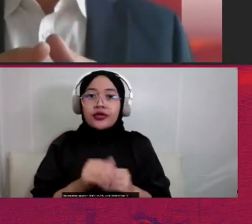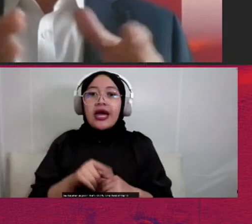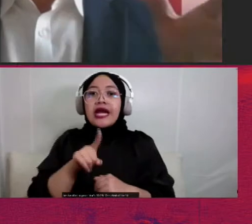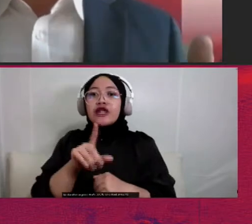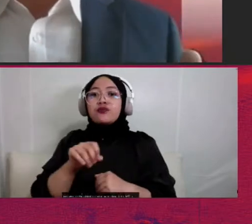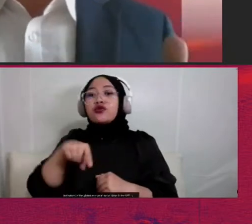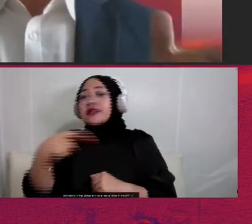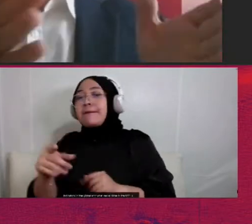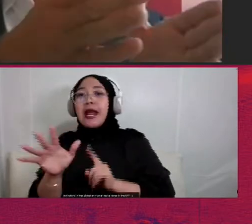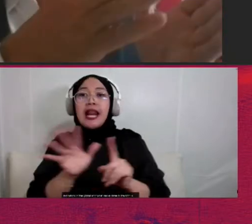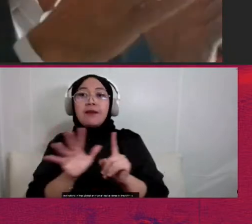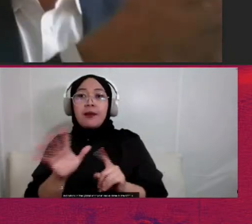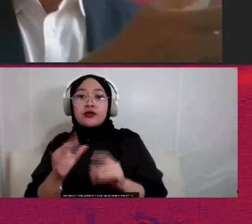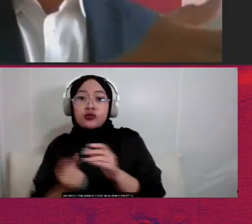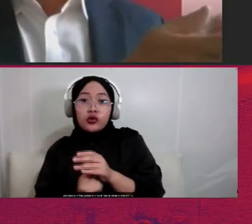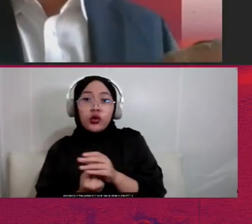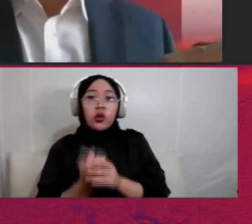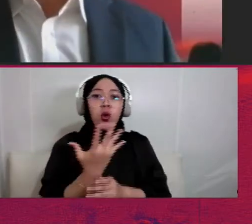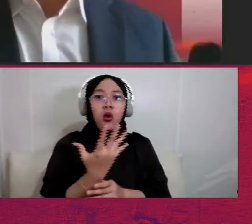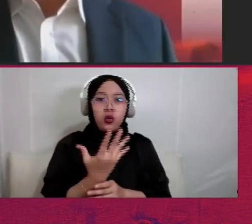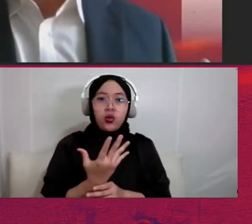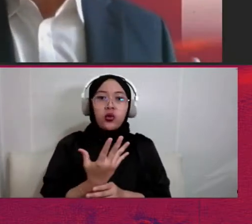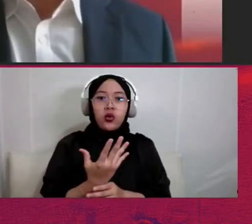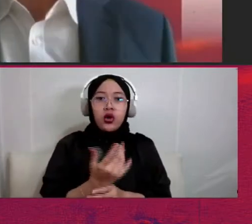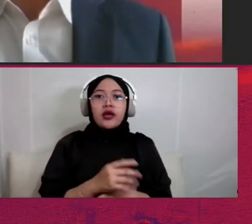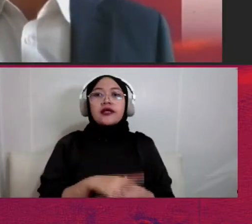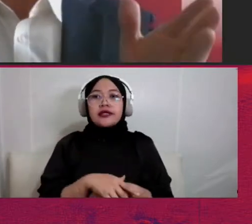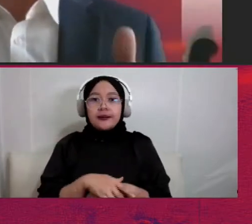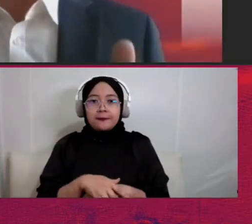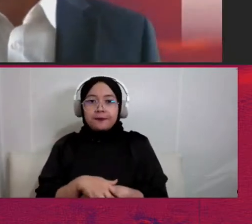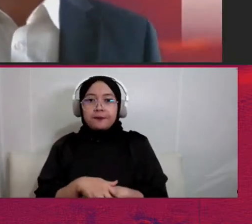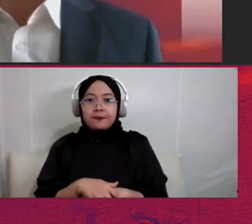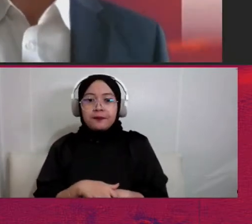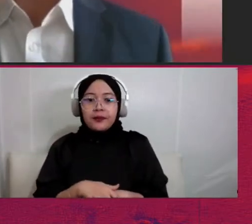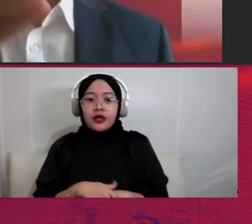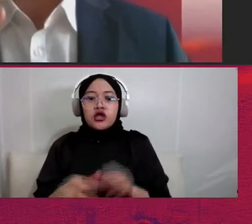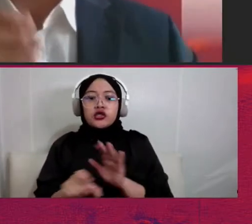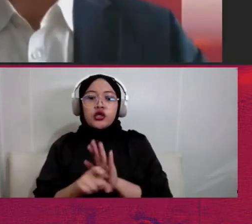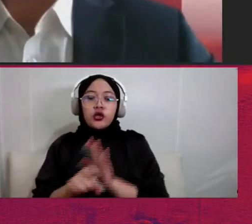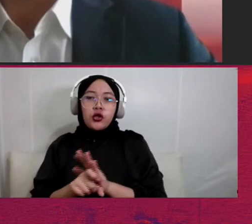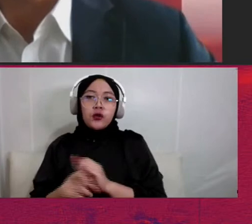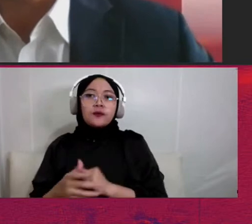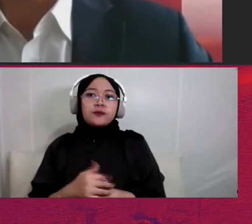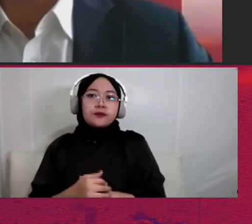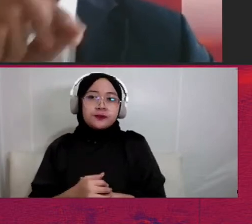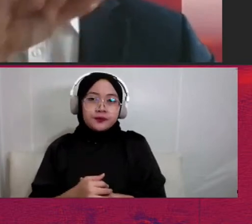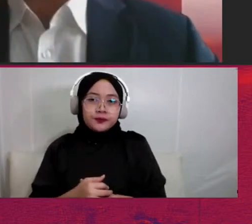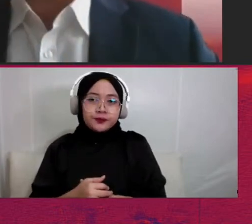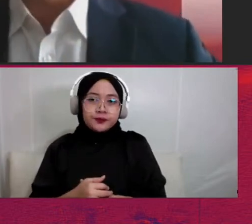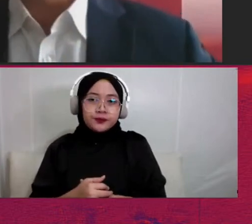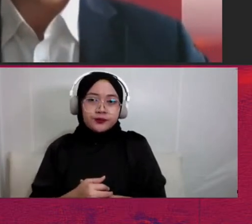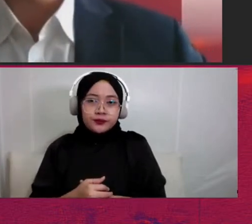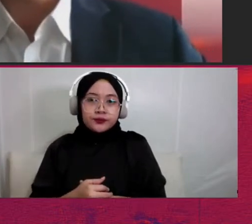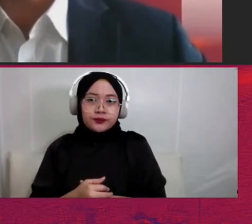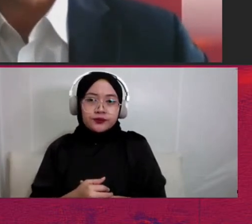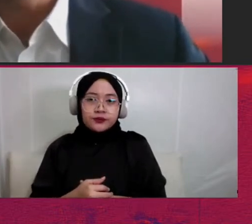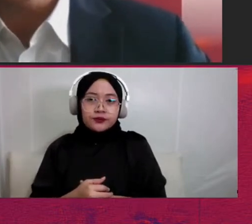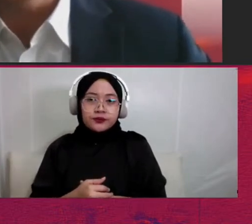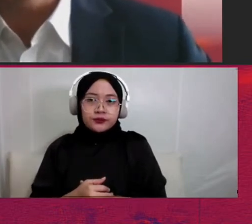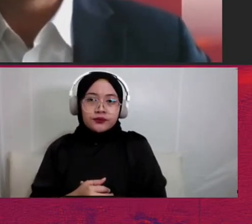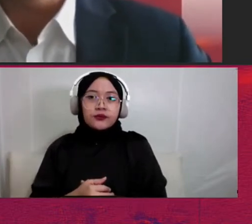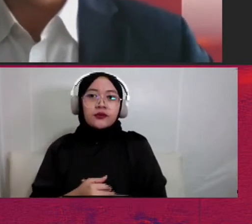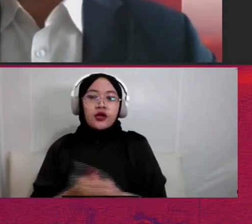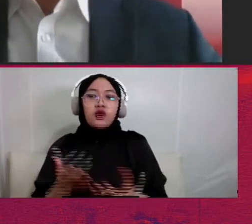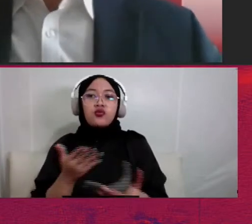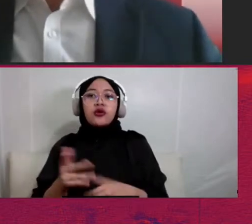and also group it in 4 dimensions. So that means that the weight to be